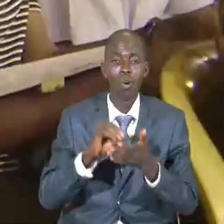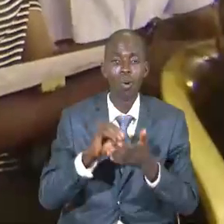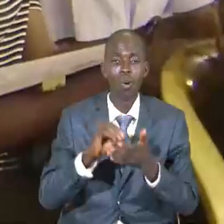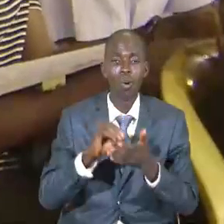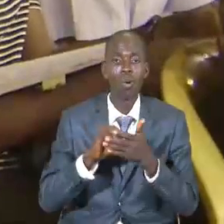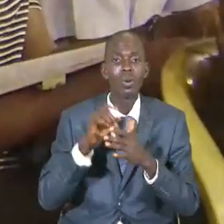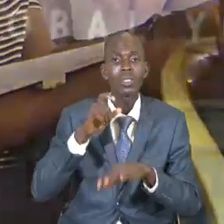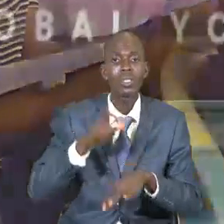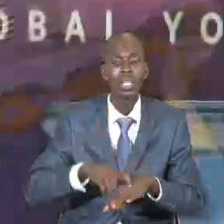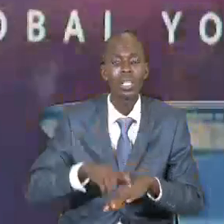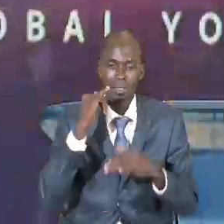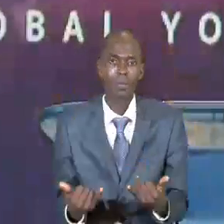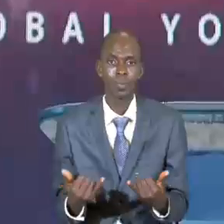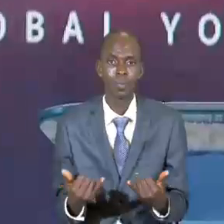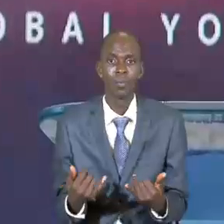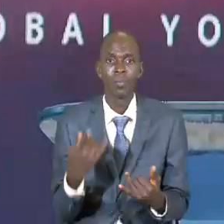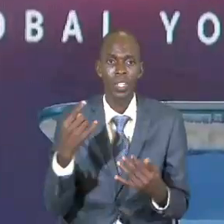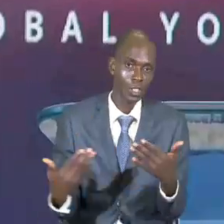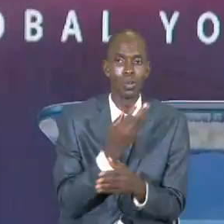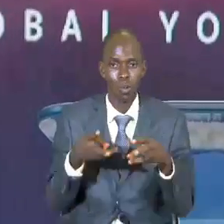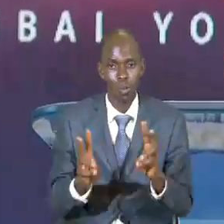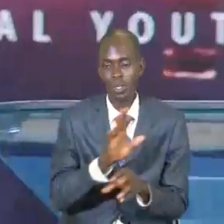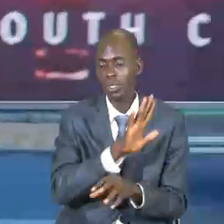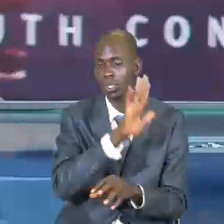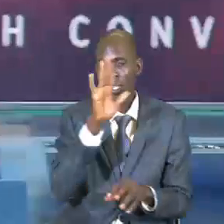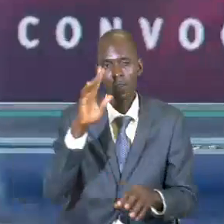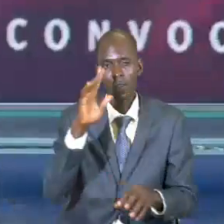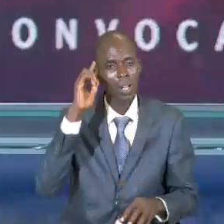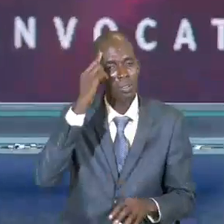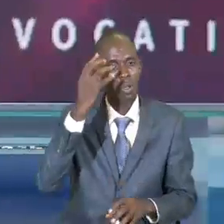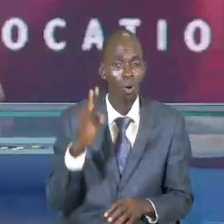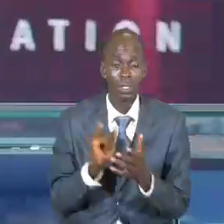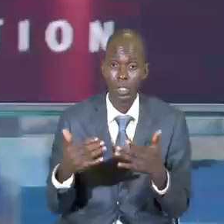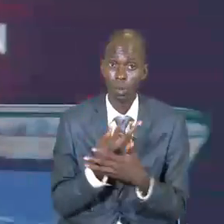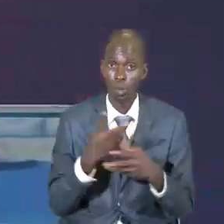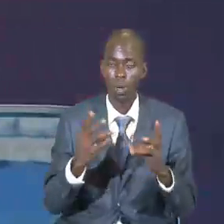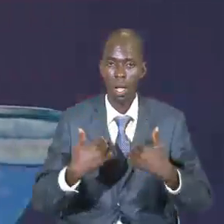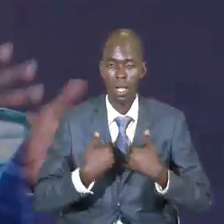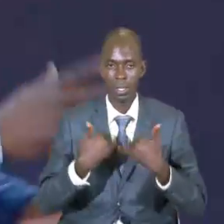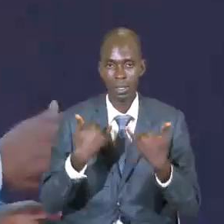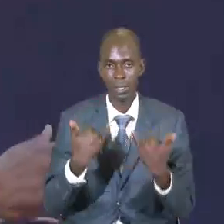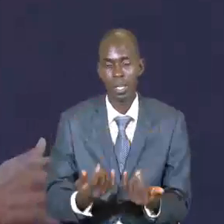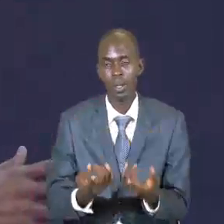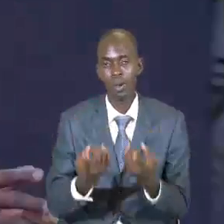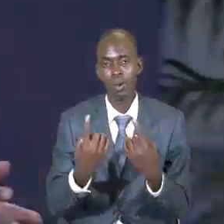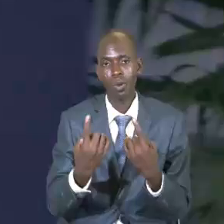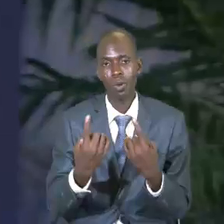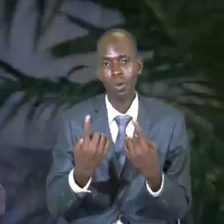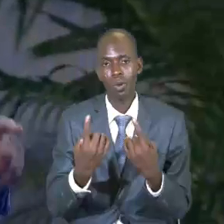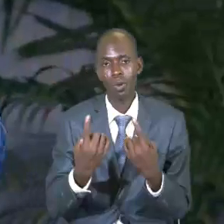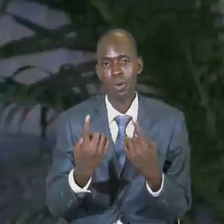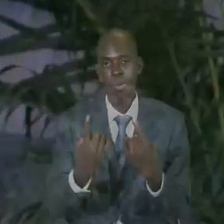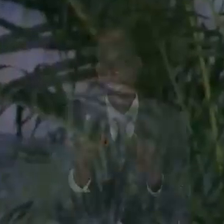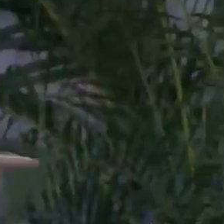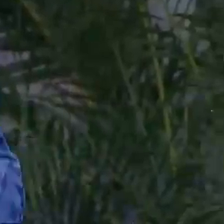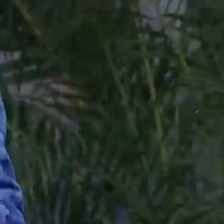thought of, that new direction has now come. Whatever is the career, whatever is the ministry, and whatever is the achievement